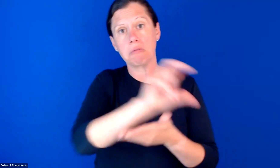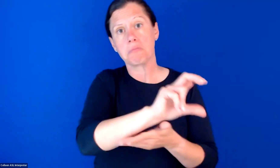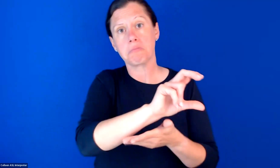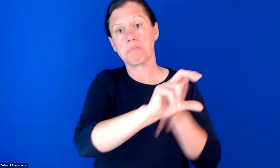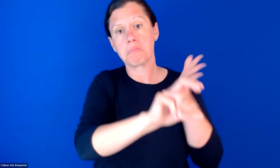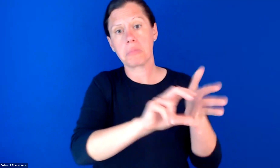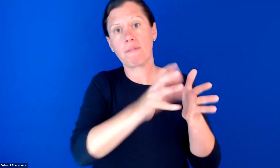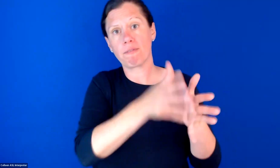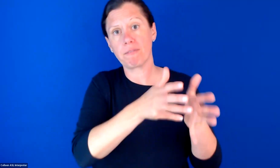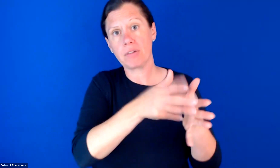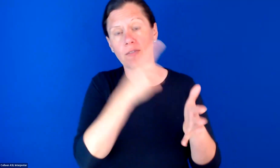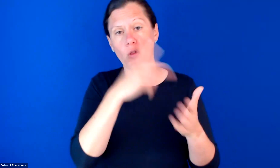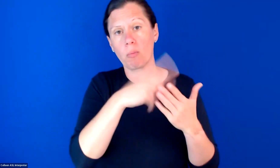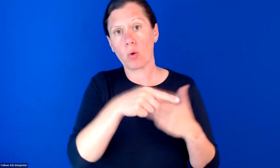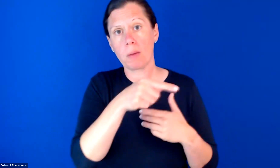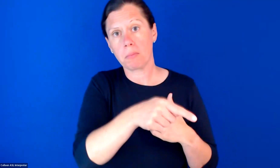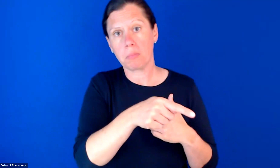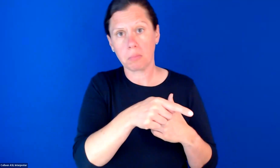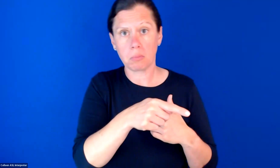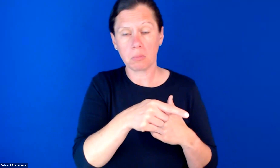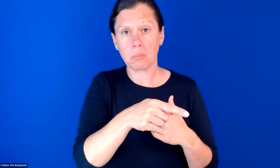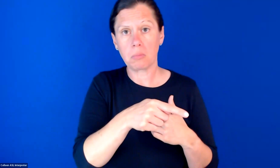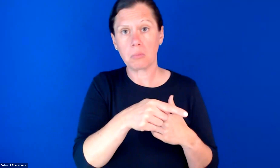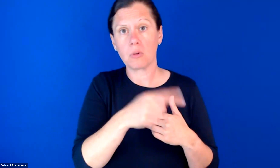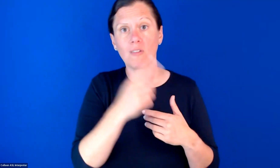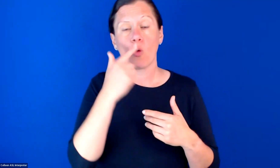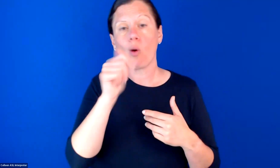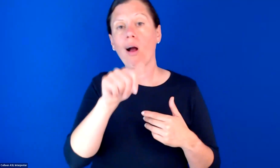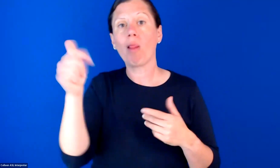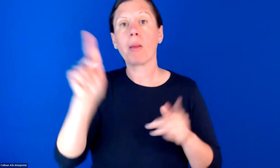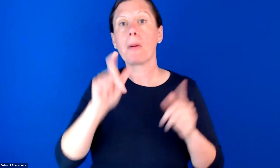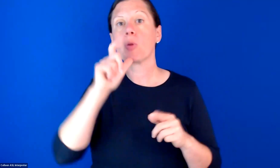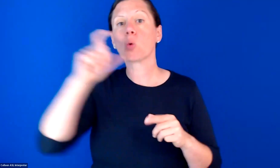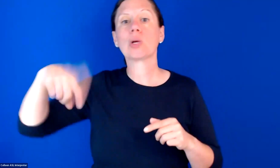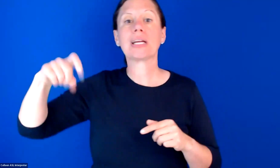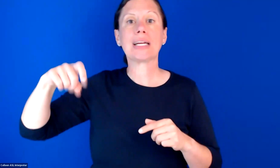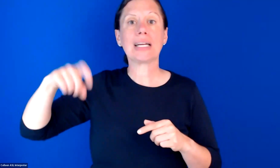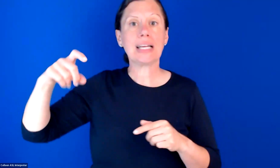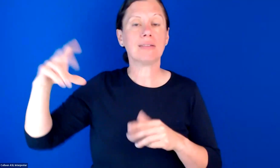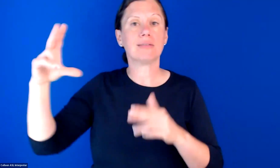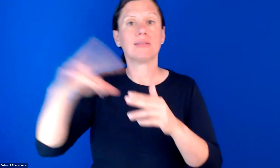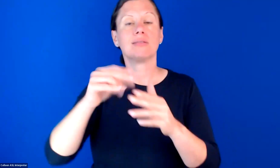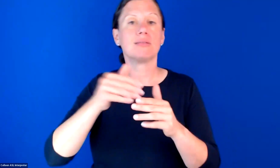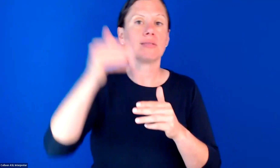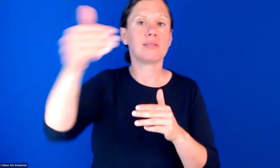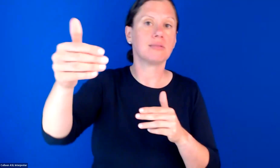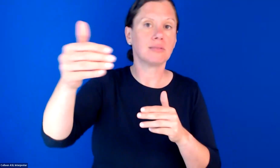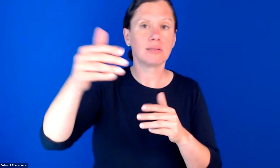75-year horizon that the program is designed to fund care for Washingtonians.